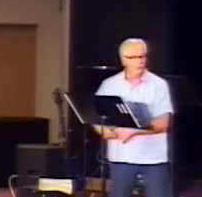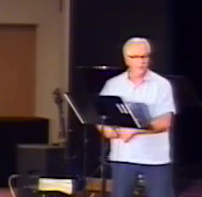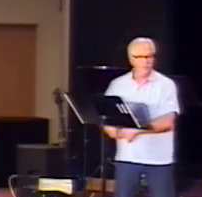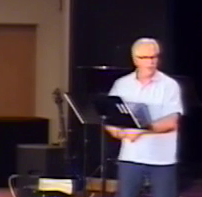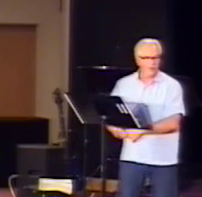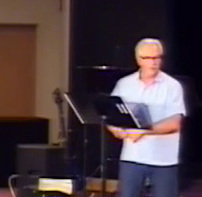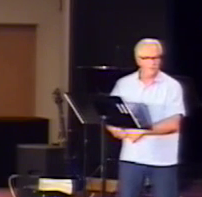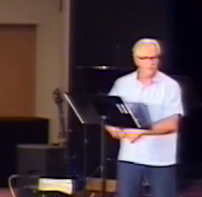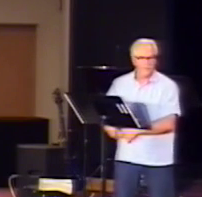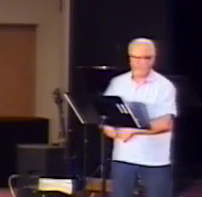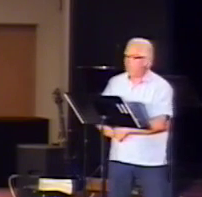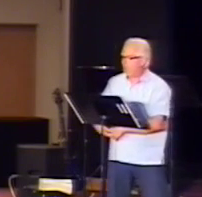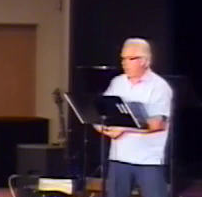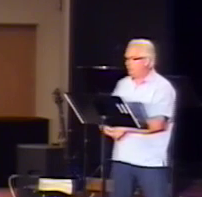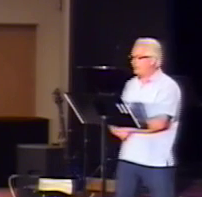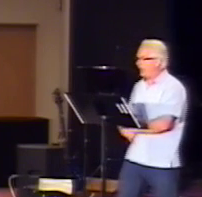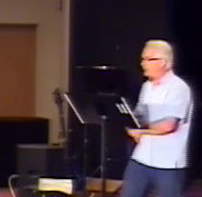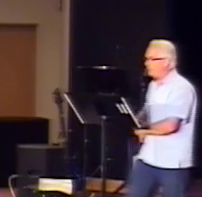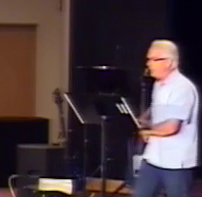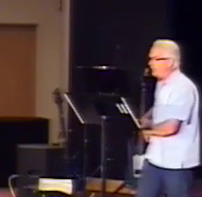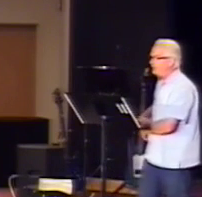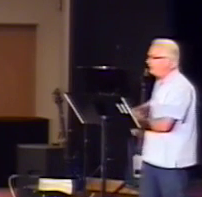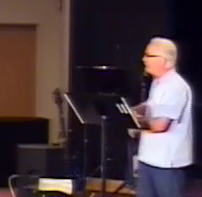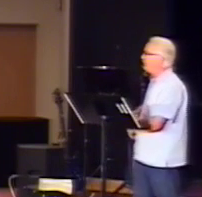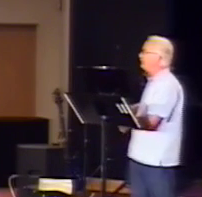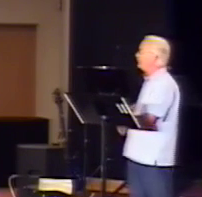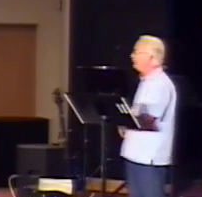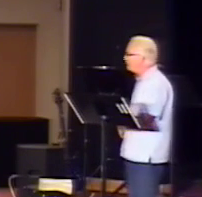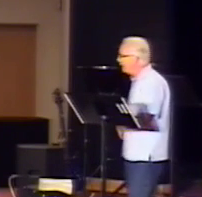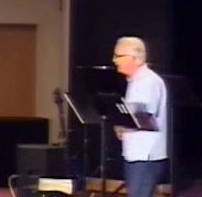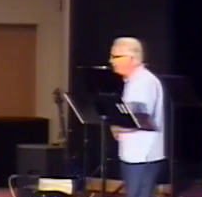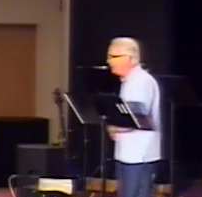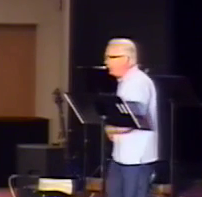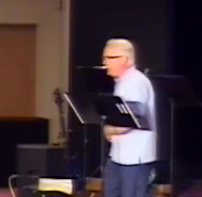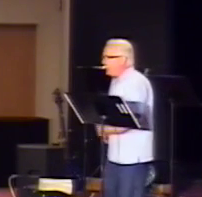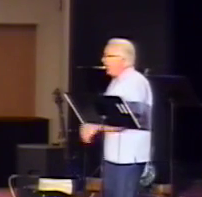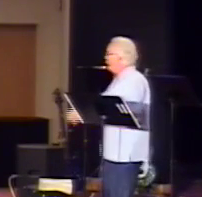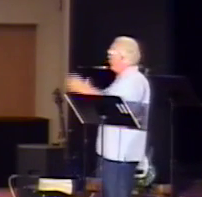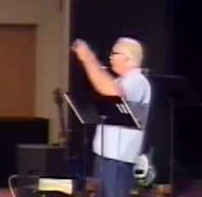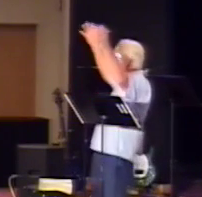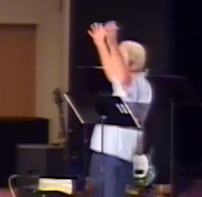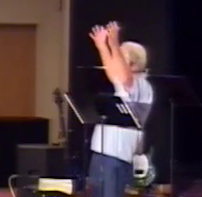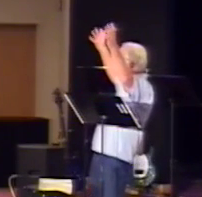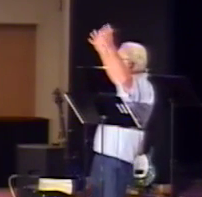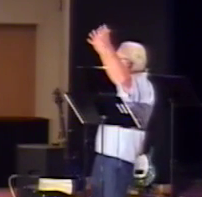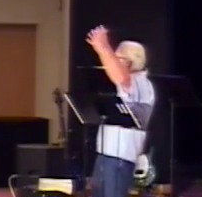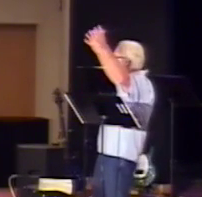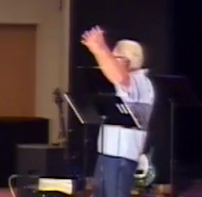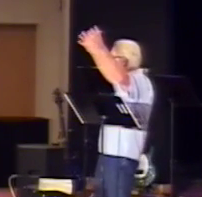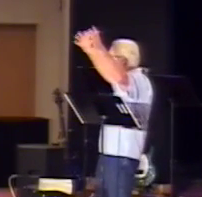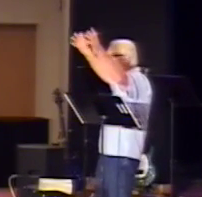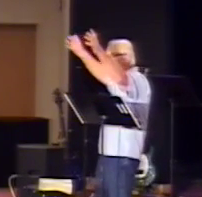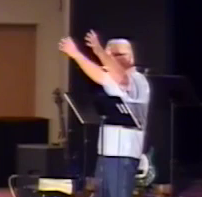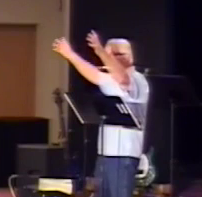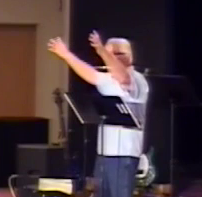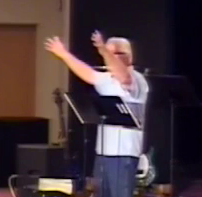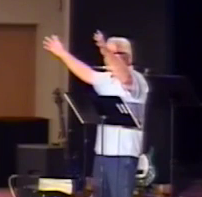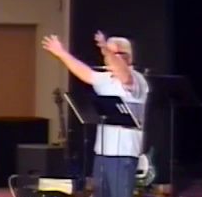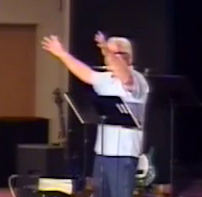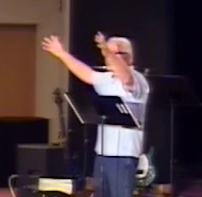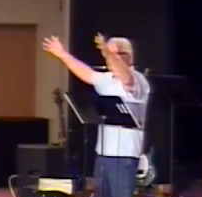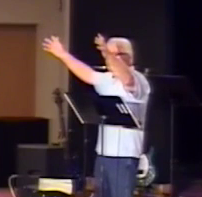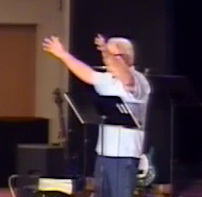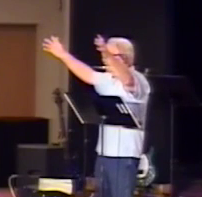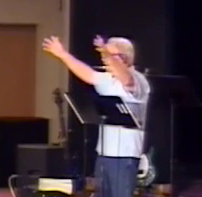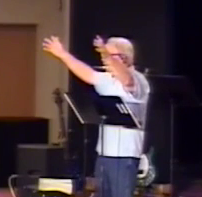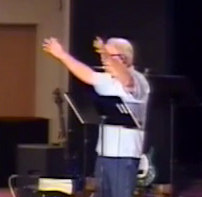want to quit right there. You want to stop the pain. It's just excruciating. And I don't know why. It just came out from somewhere. I just